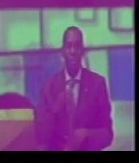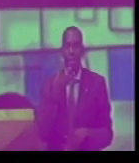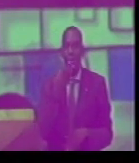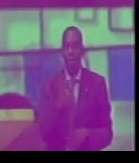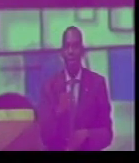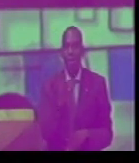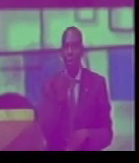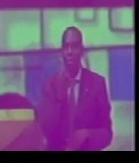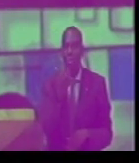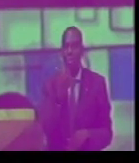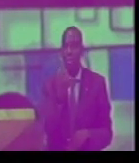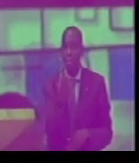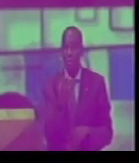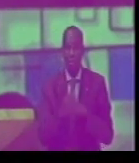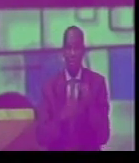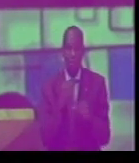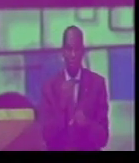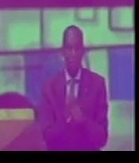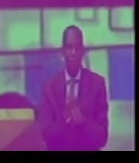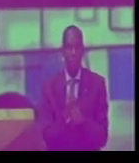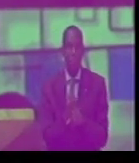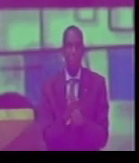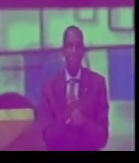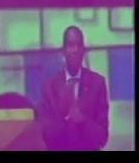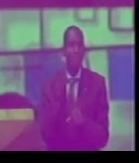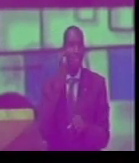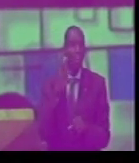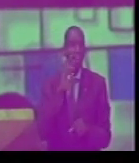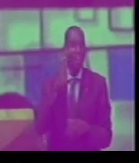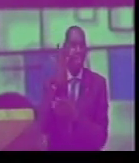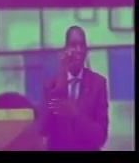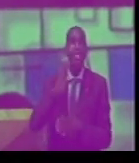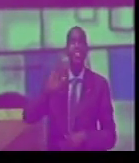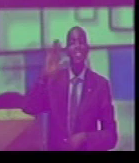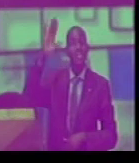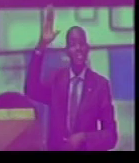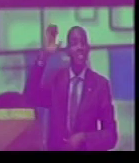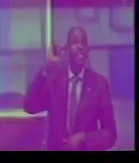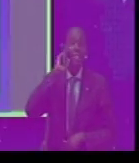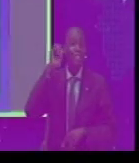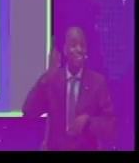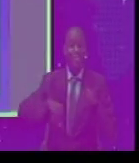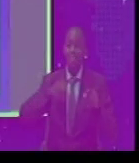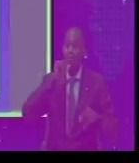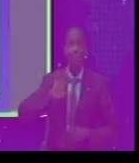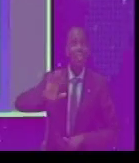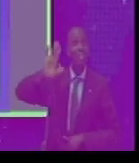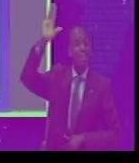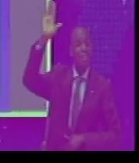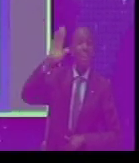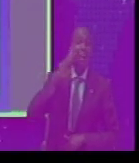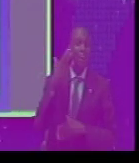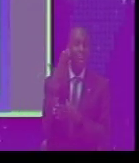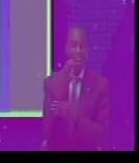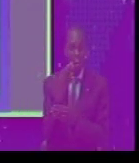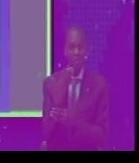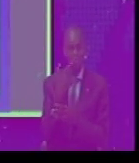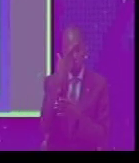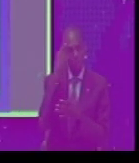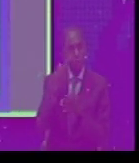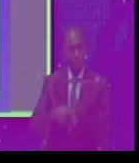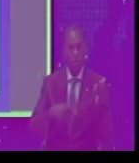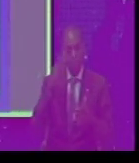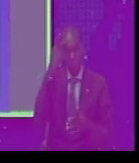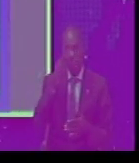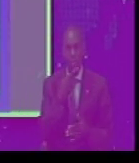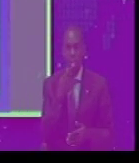was healed of a long persistent arm pain, and you can see her on your screen with her hands raised. She couldn't